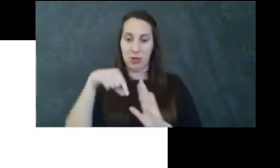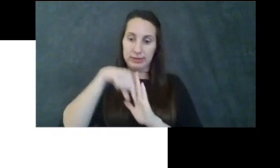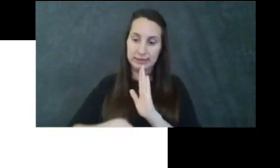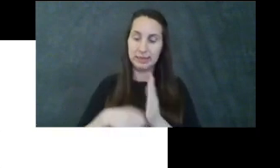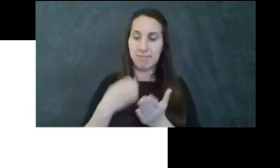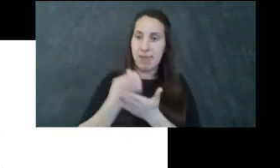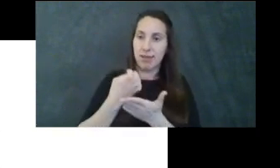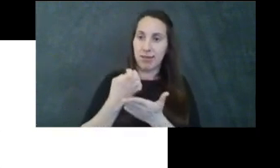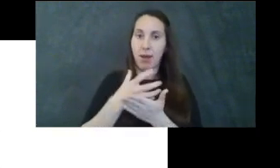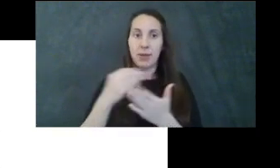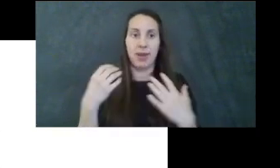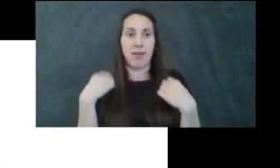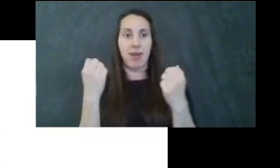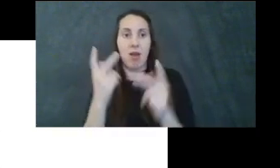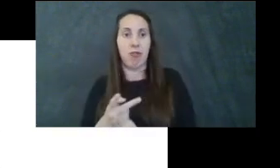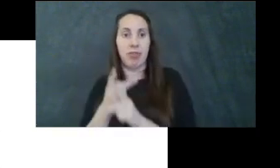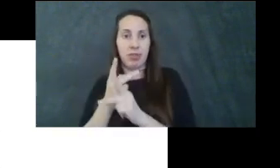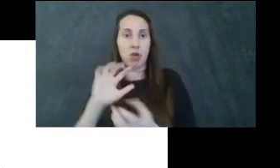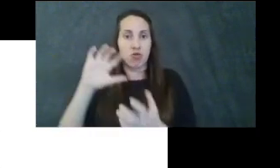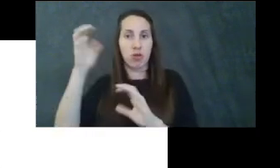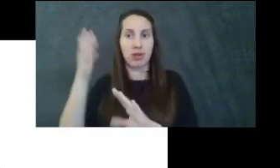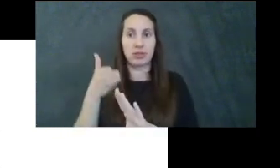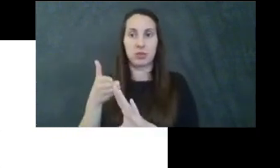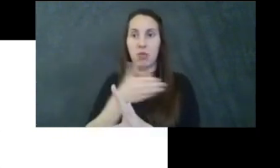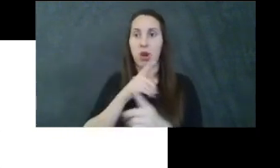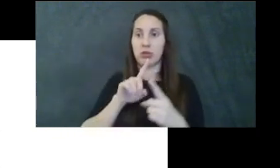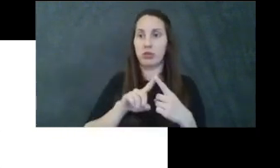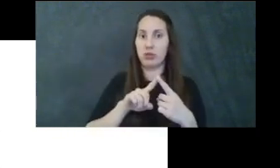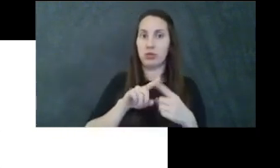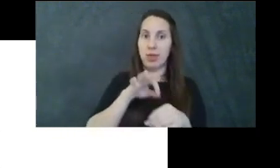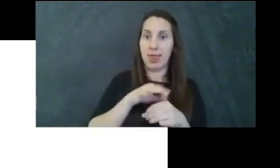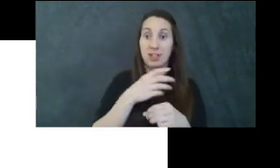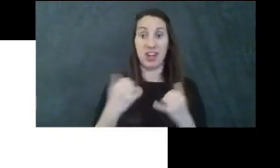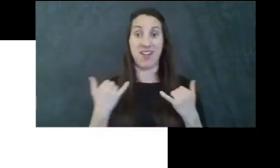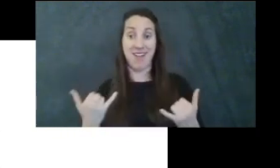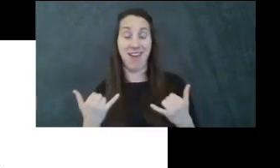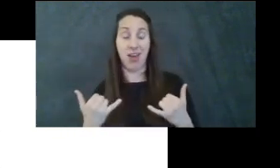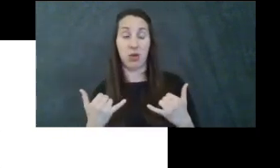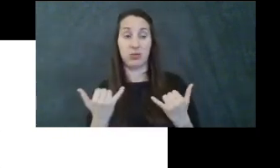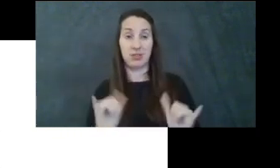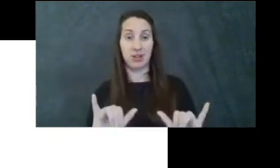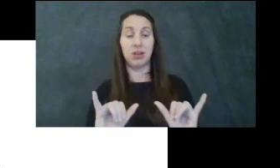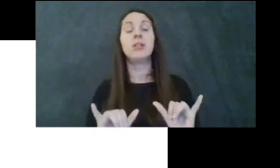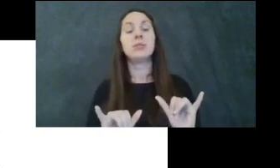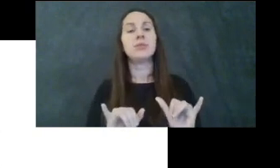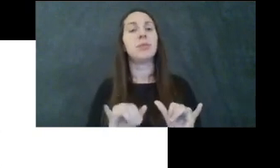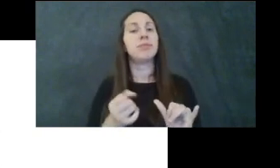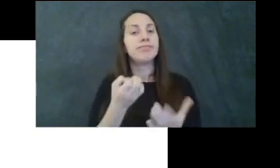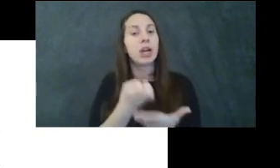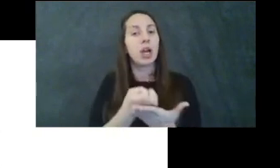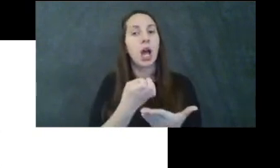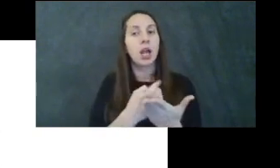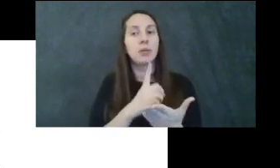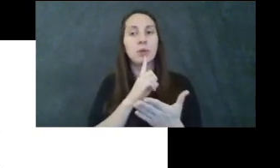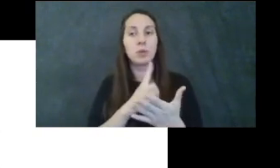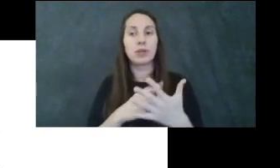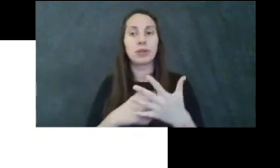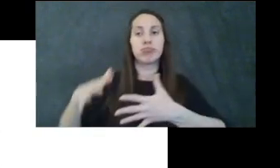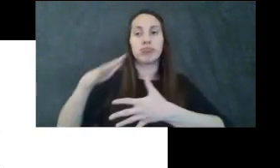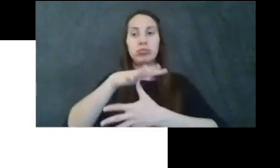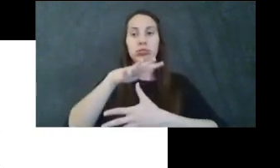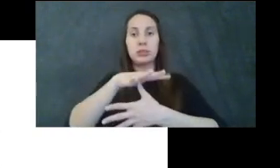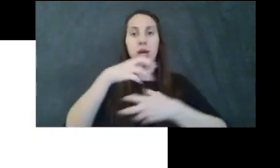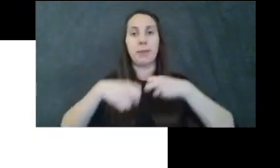the run up to this election, and now the economy was the top issue, but